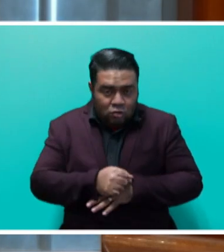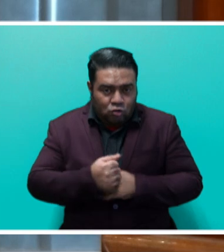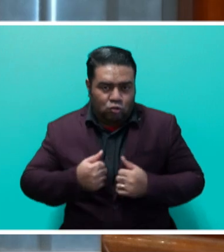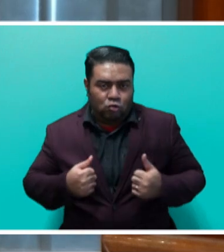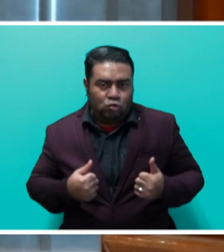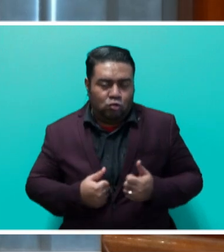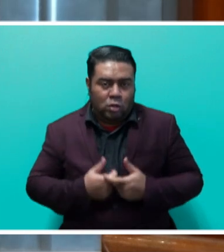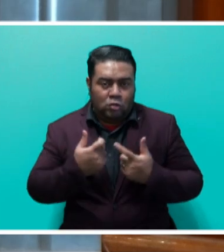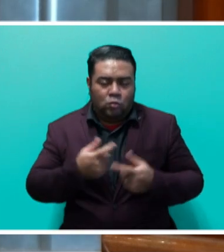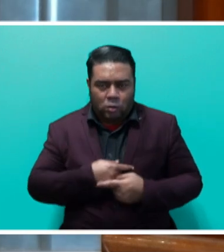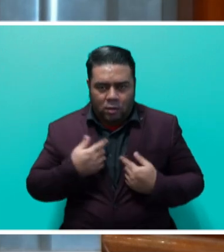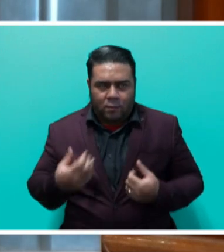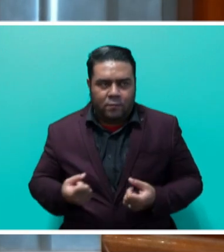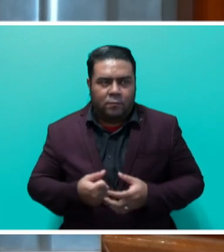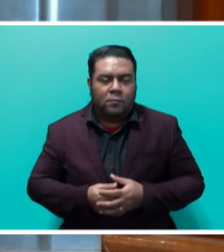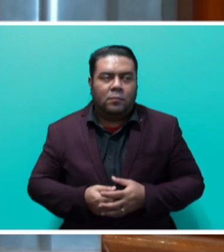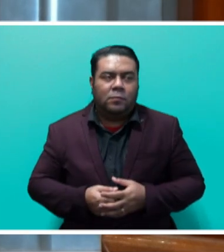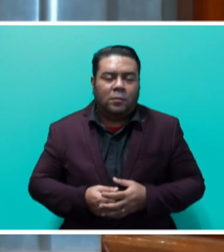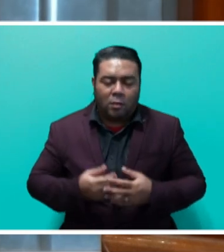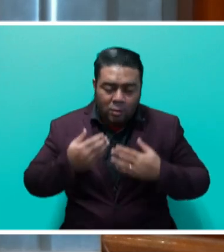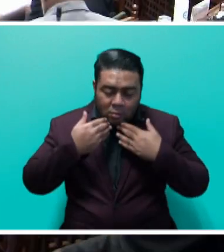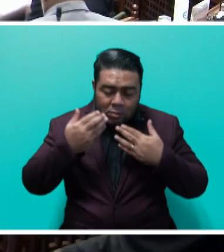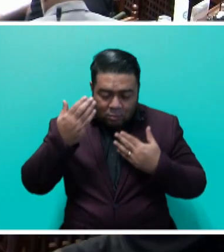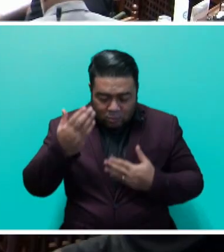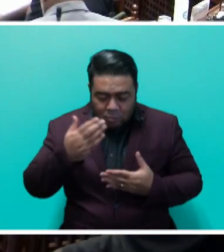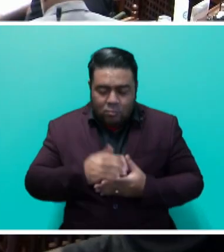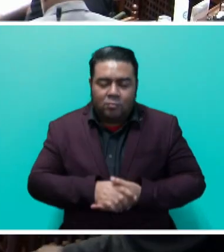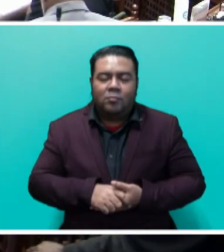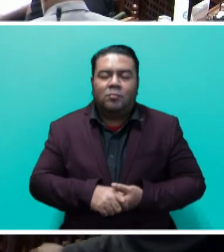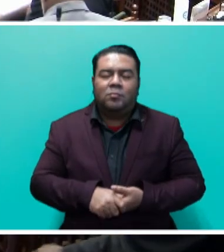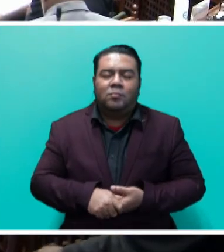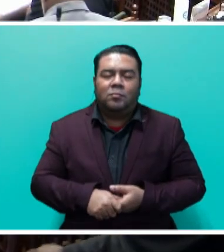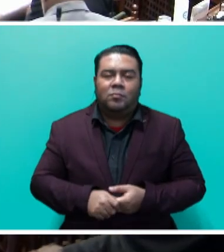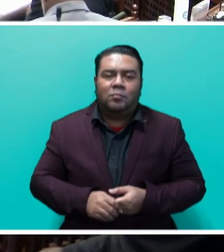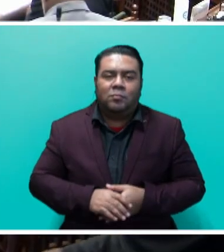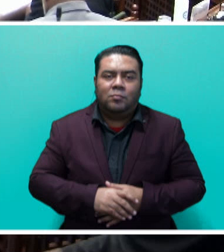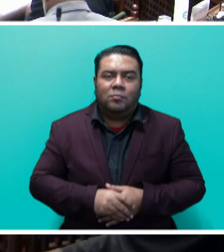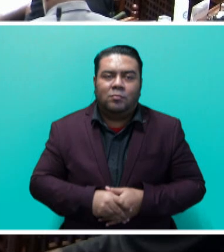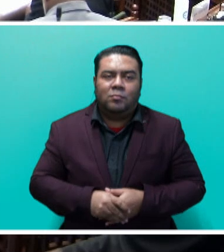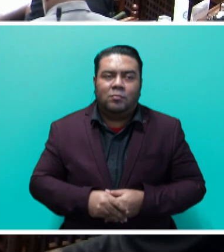as mentioned by the Minister of Home Affairs. Nasa Wale. Naka.